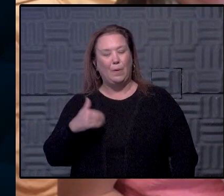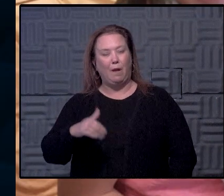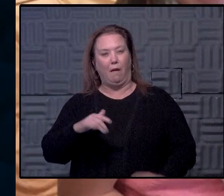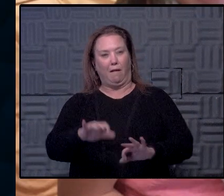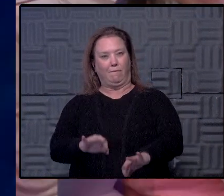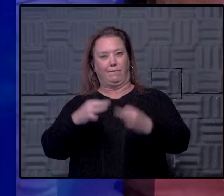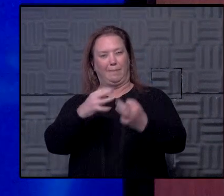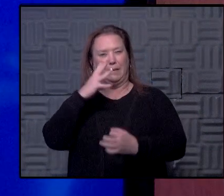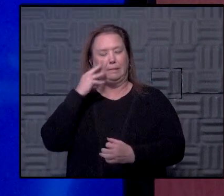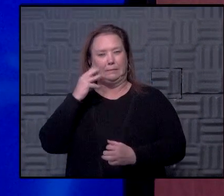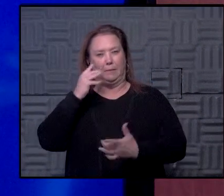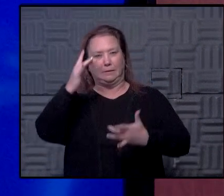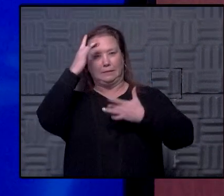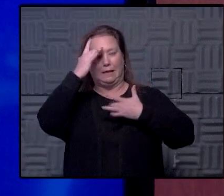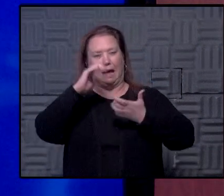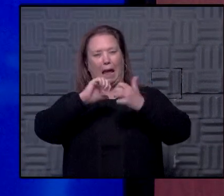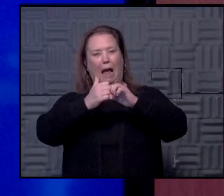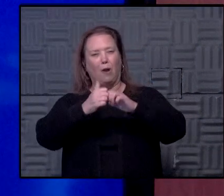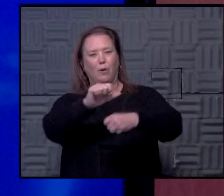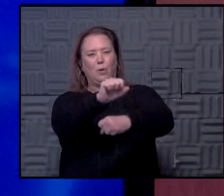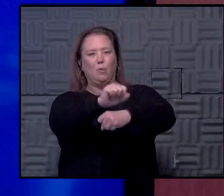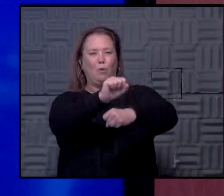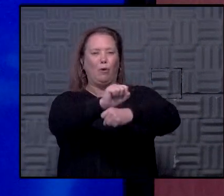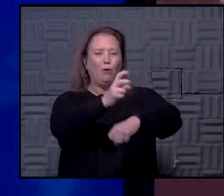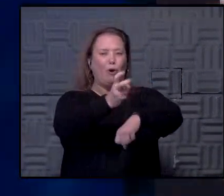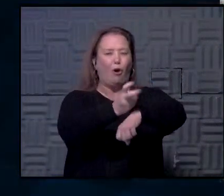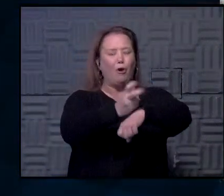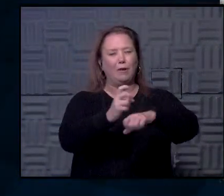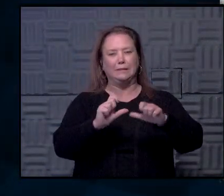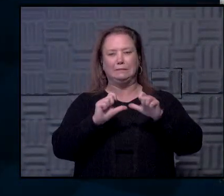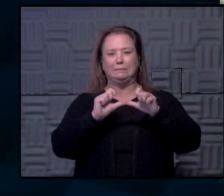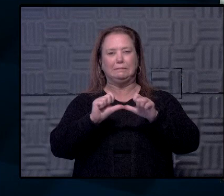family. How do you stay upbeat and work so hard for others?